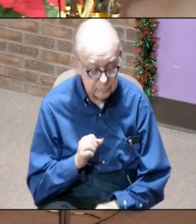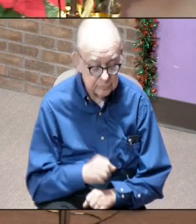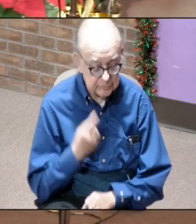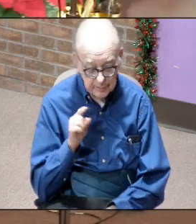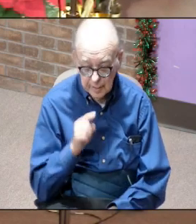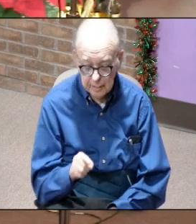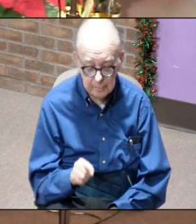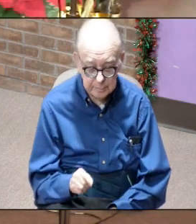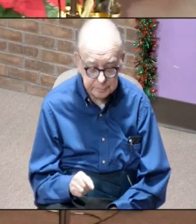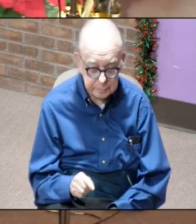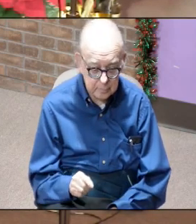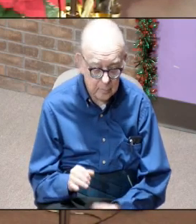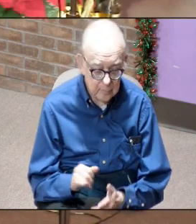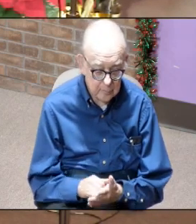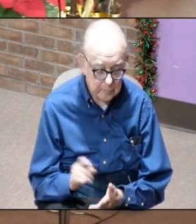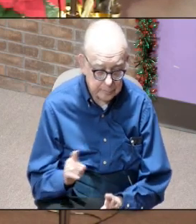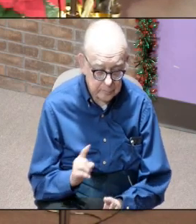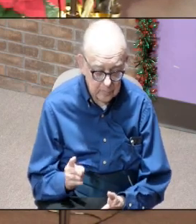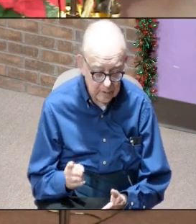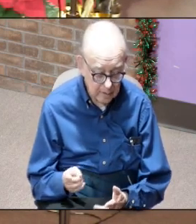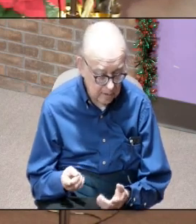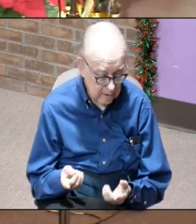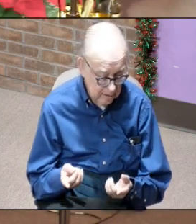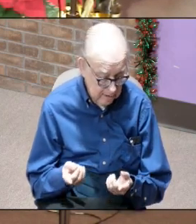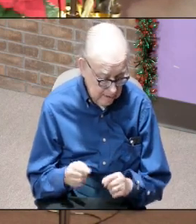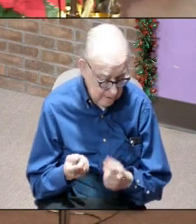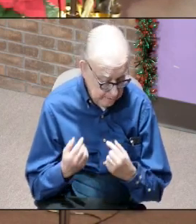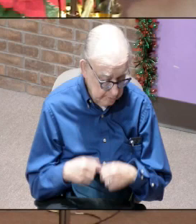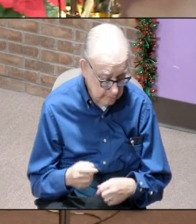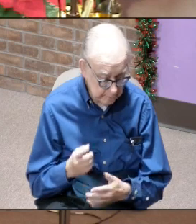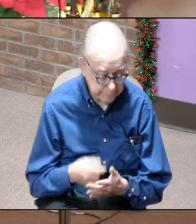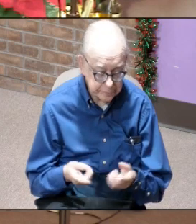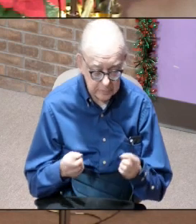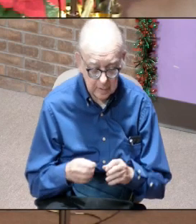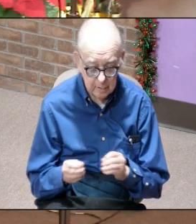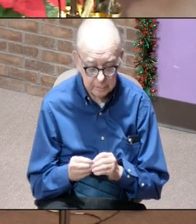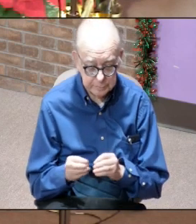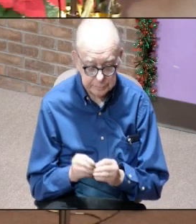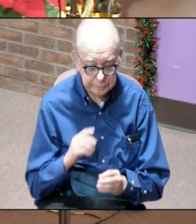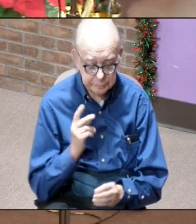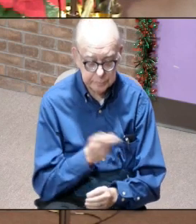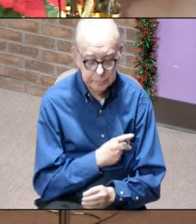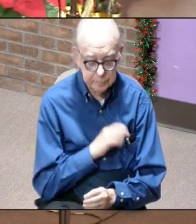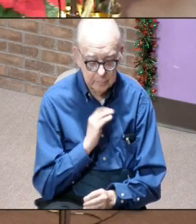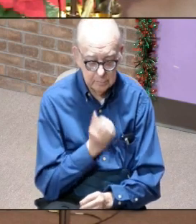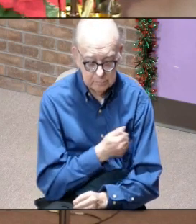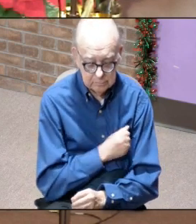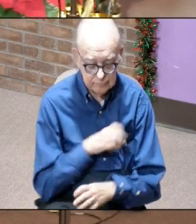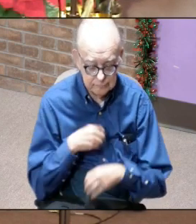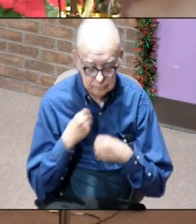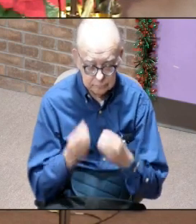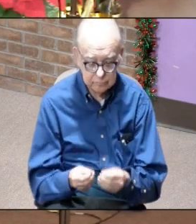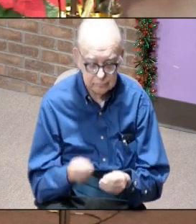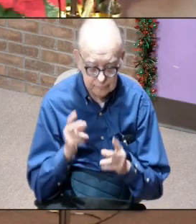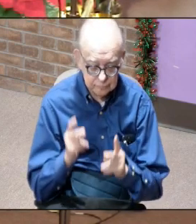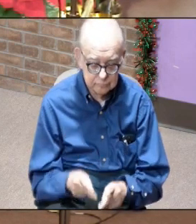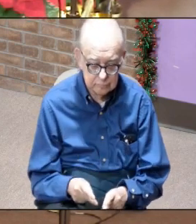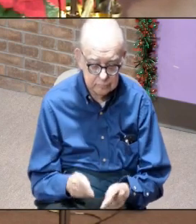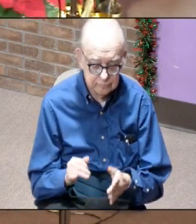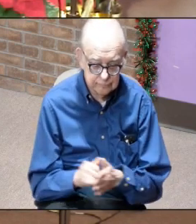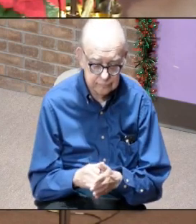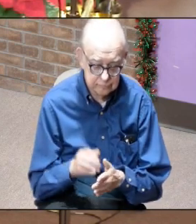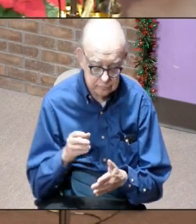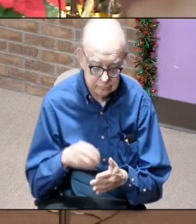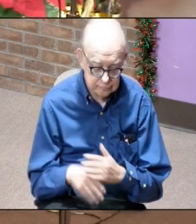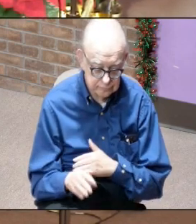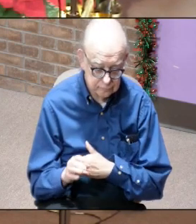for them. And this is where it's coming to, because what's happening? The more power and authority that is given to a person that's